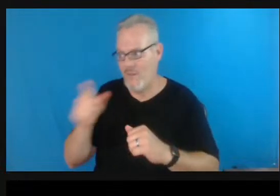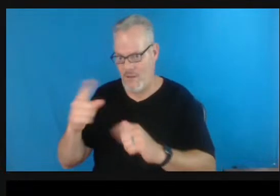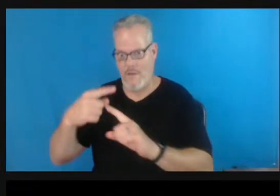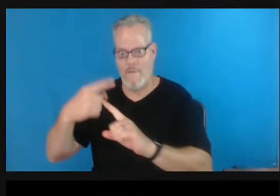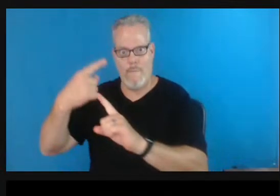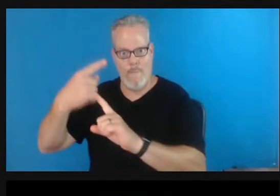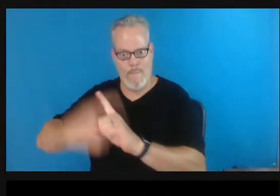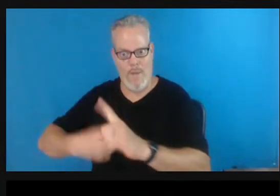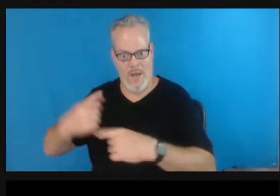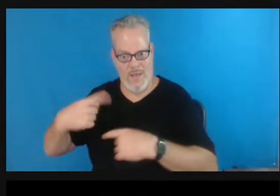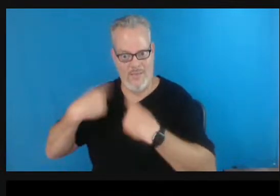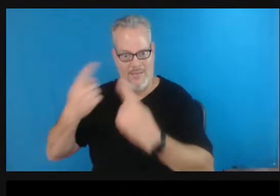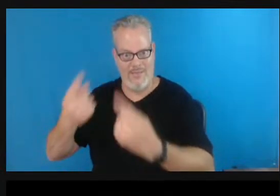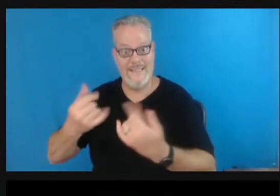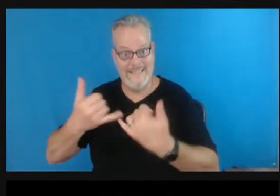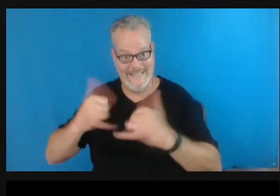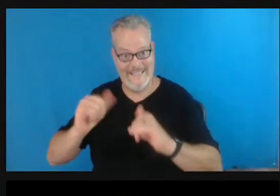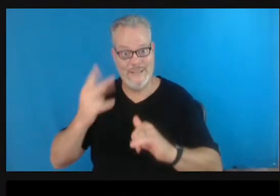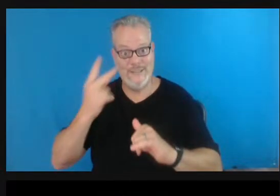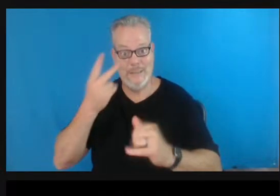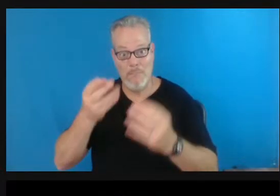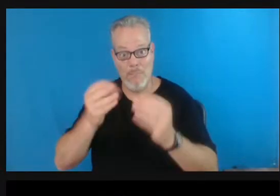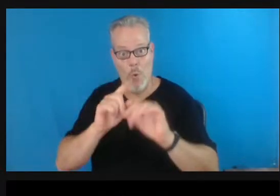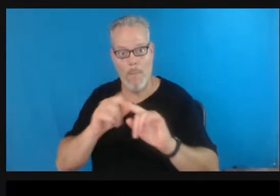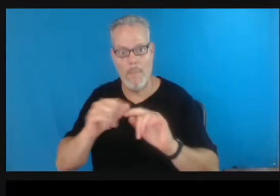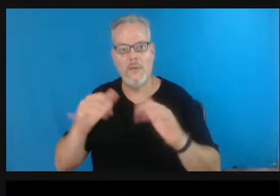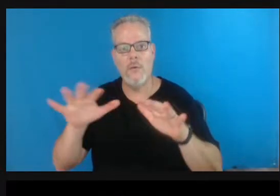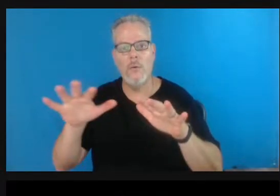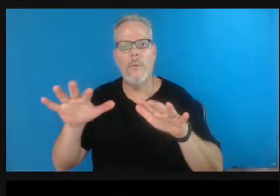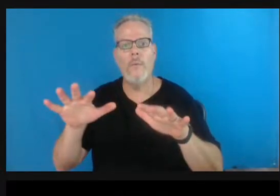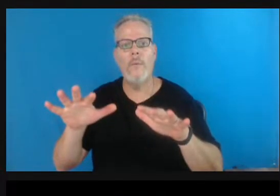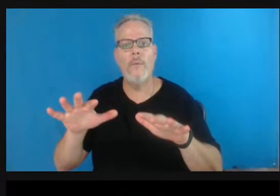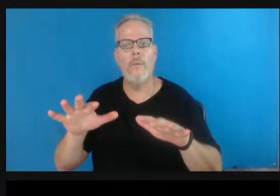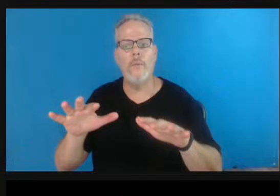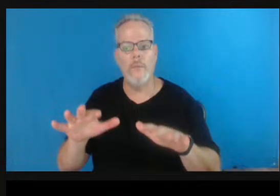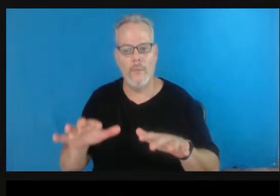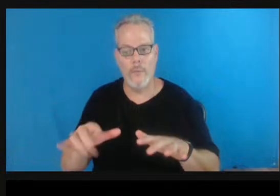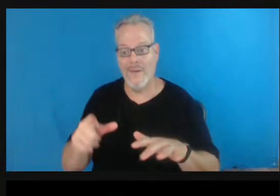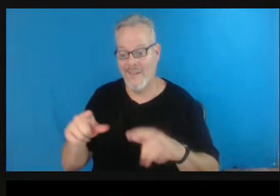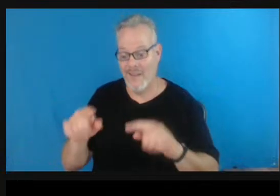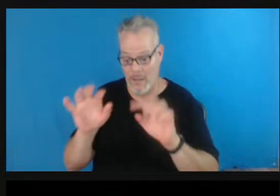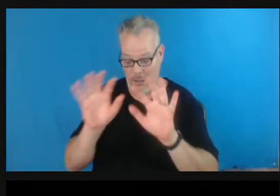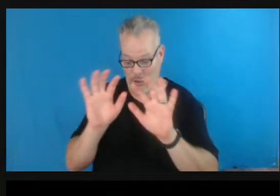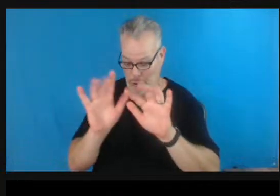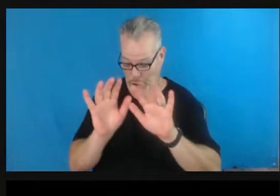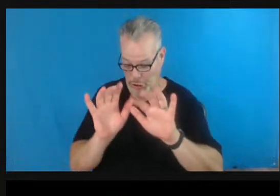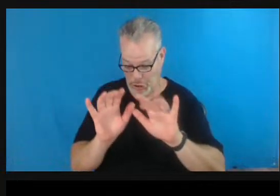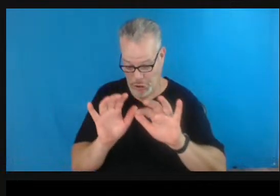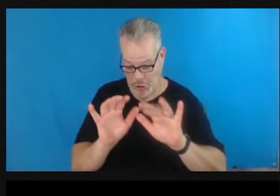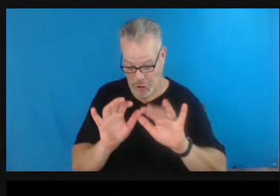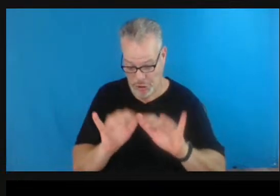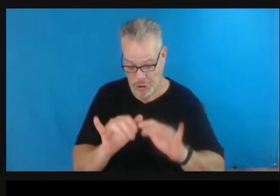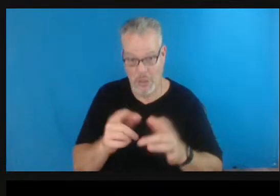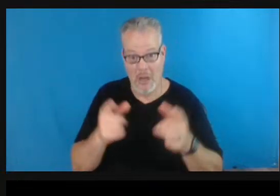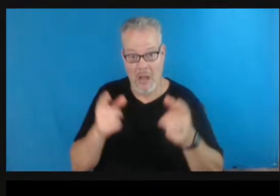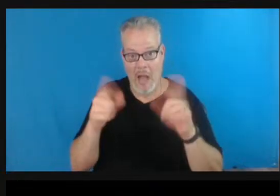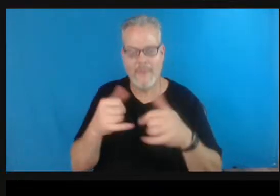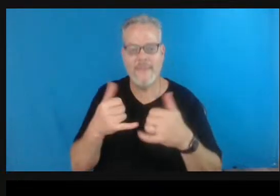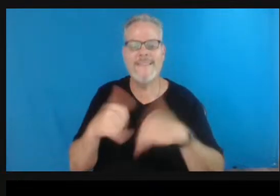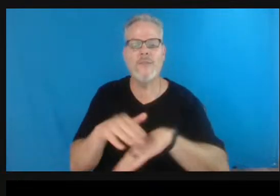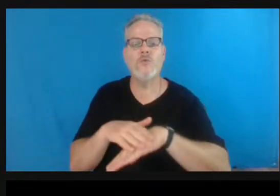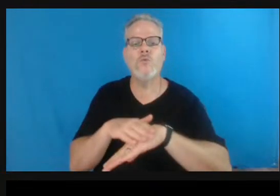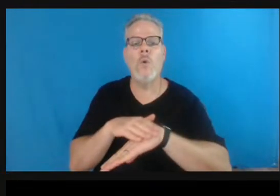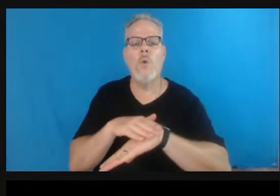earthquakes are still there, just slower than usual. South flank events are still there, just a little bit slower than usual. There's